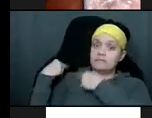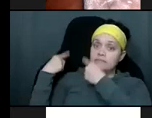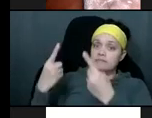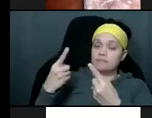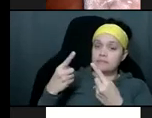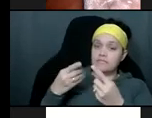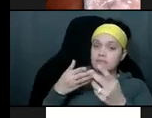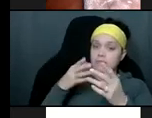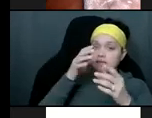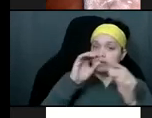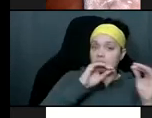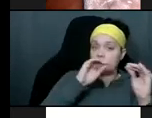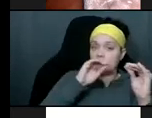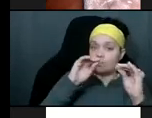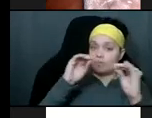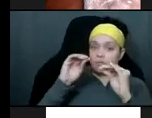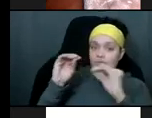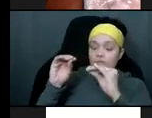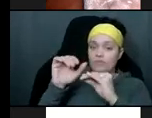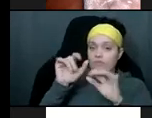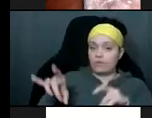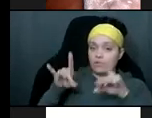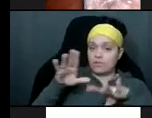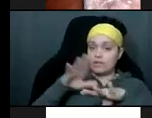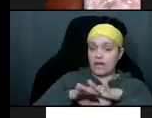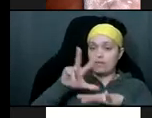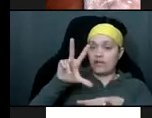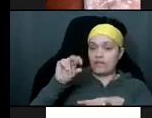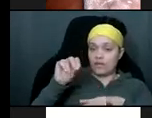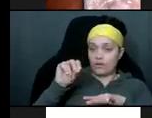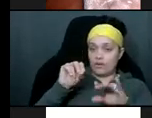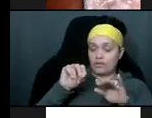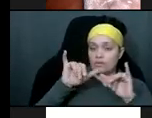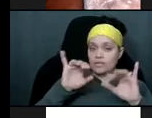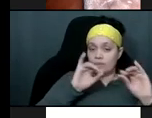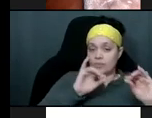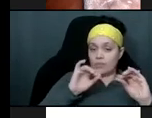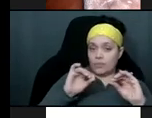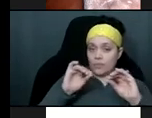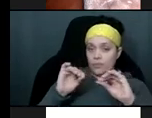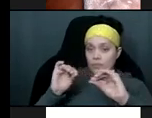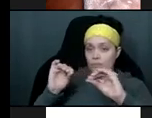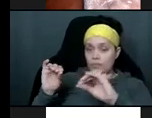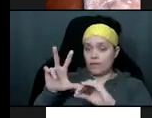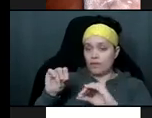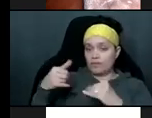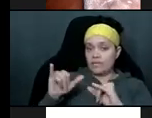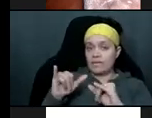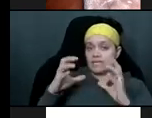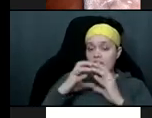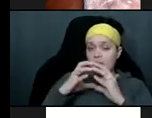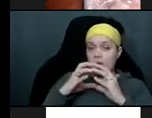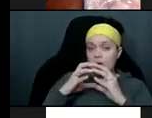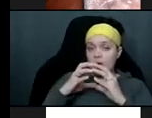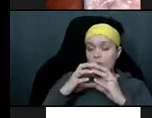been drifting Australia right on that 30-degree line. Okay, it's kind of like a ball with a wire